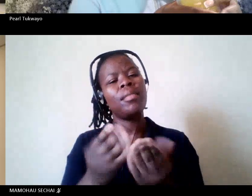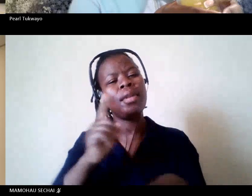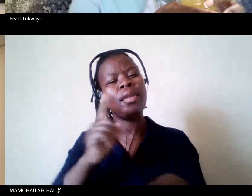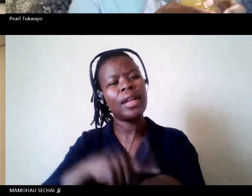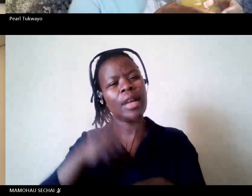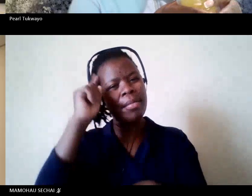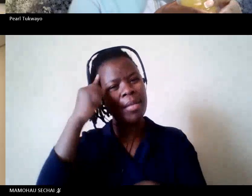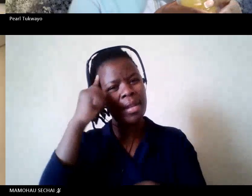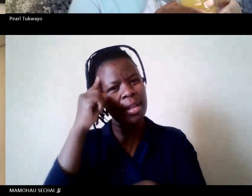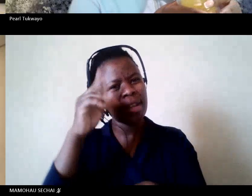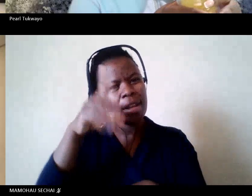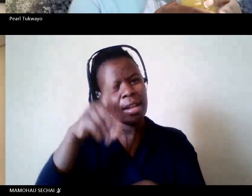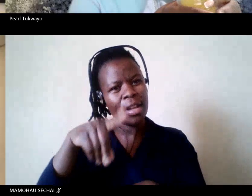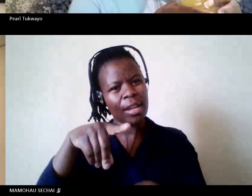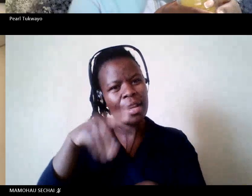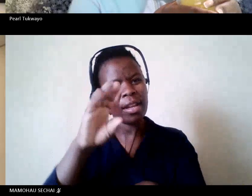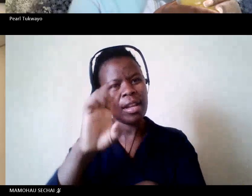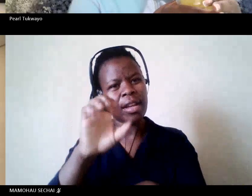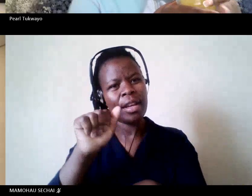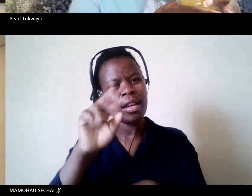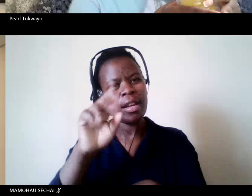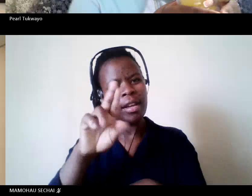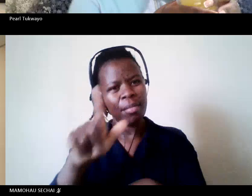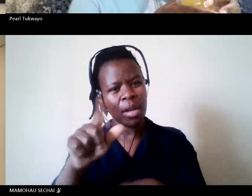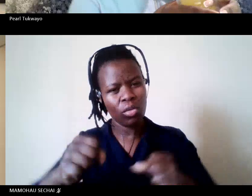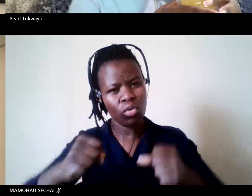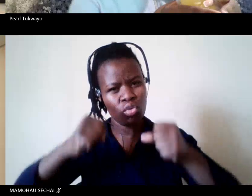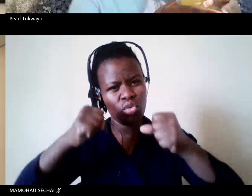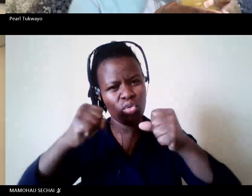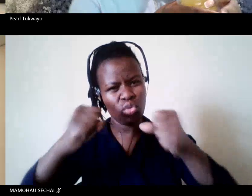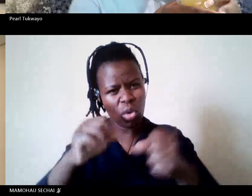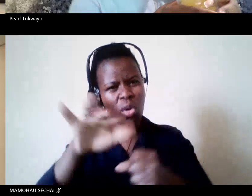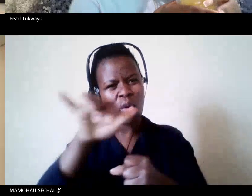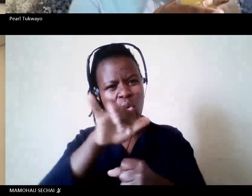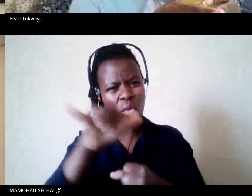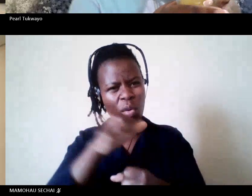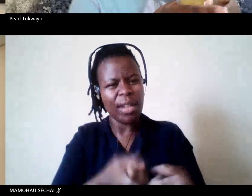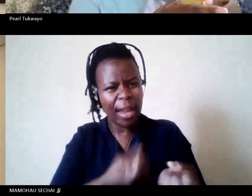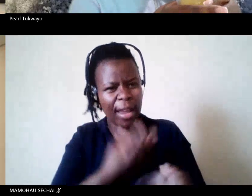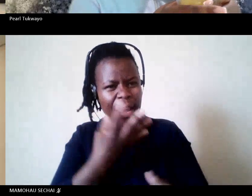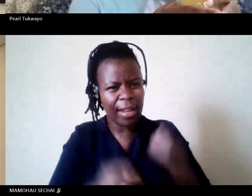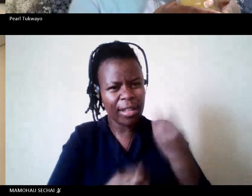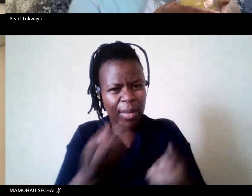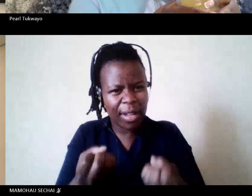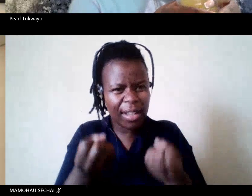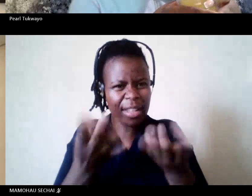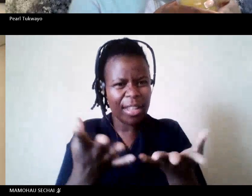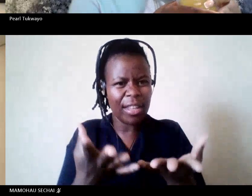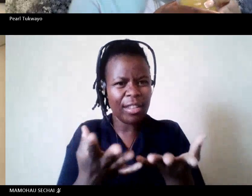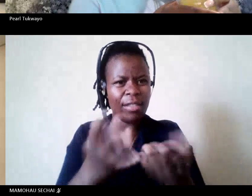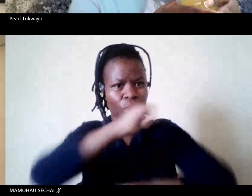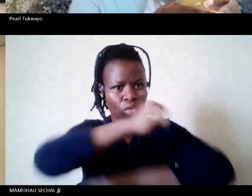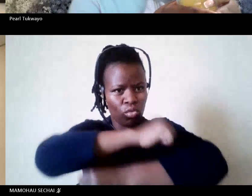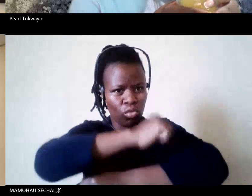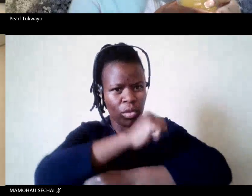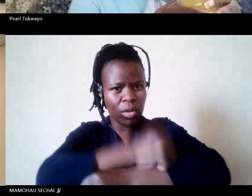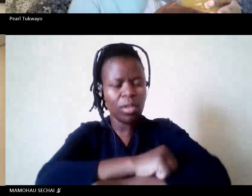mind is because of the strong expression students give about how she related to them, is Maya Angelou's